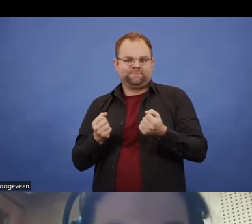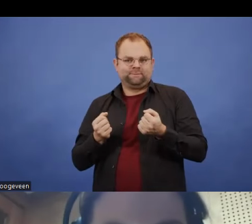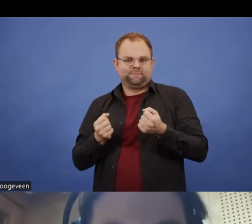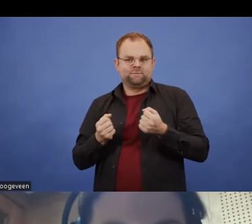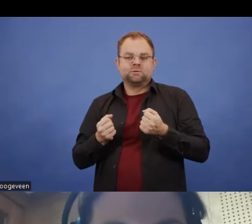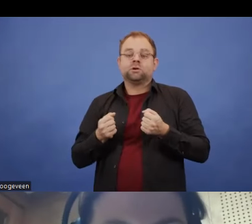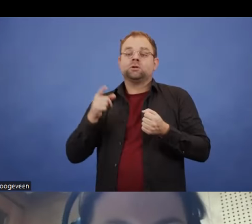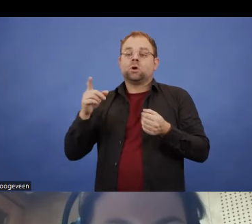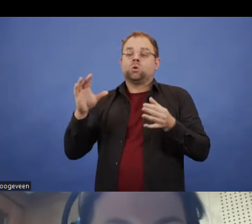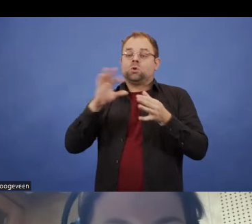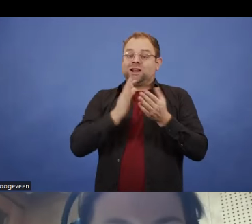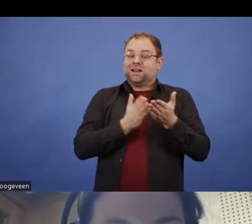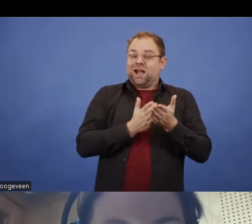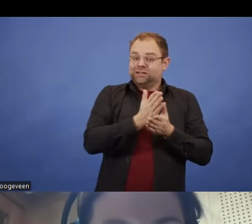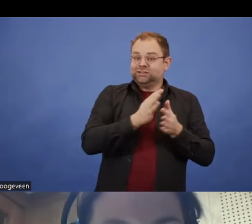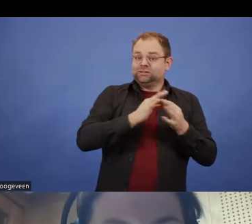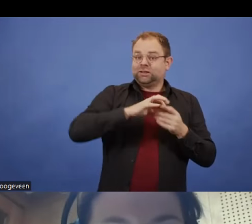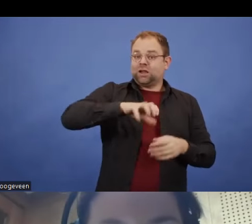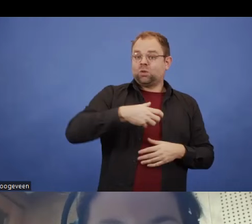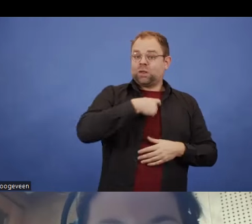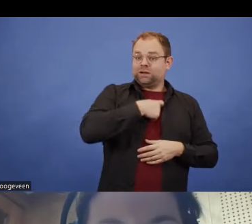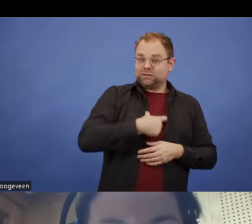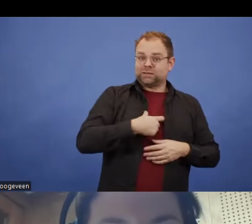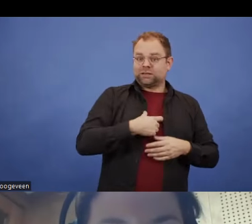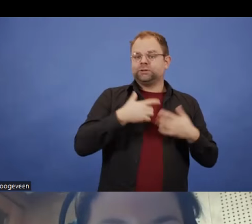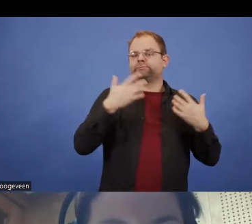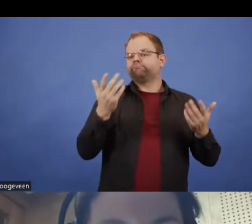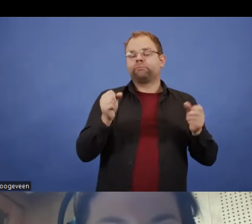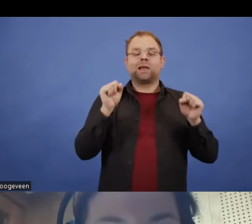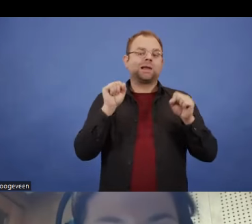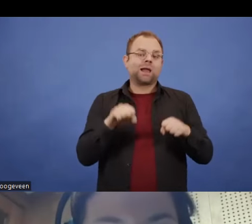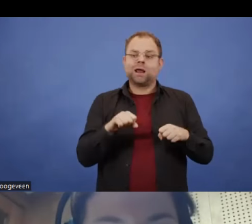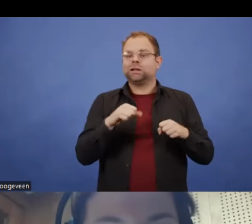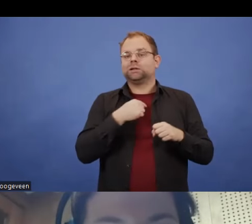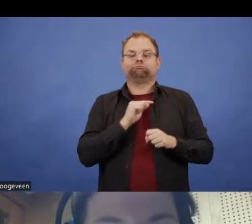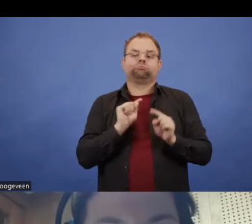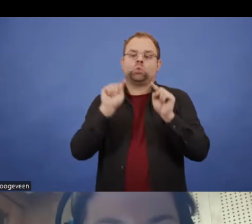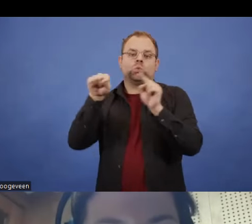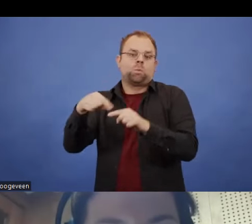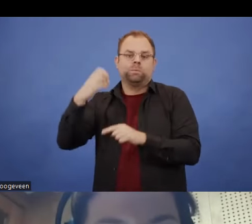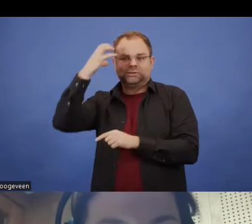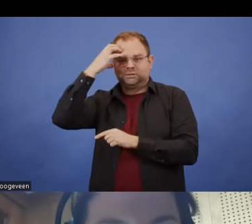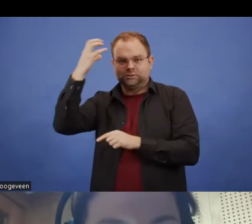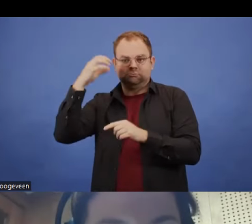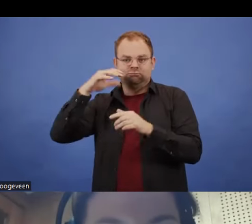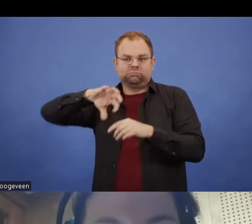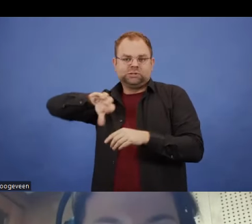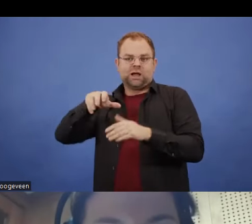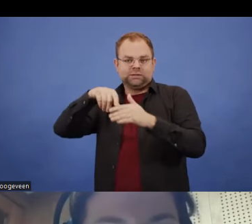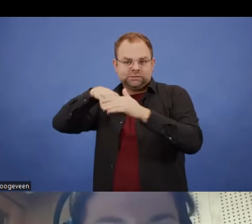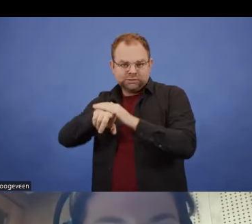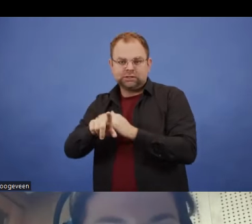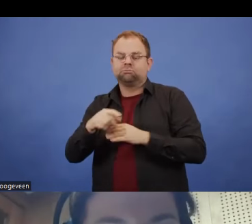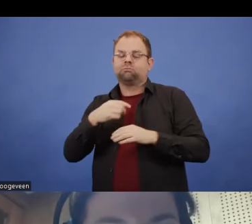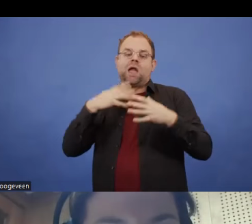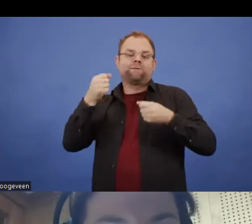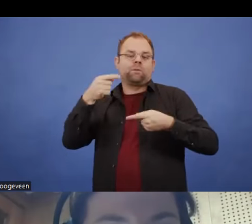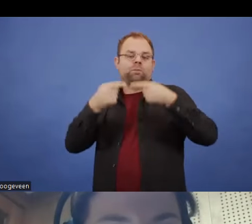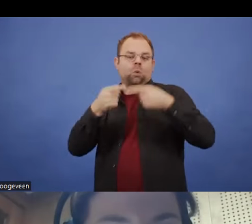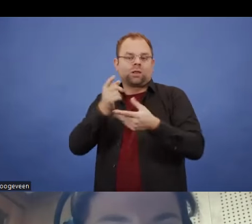protection. In some states, nationality also comes with certain duties, and then particularly